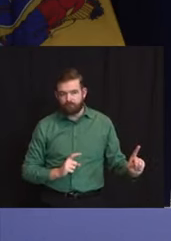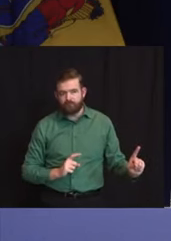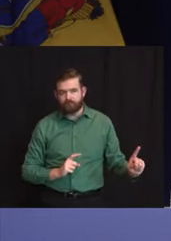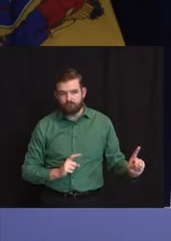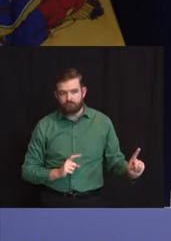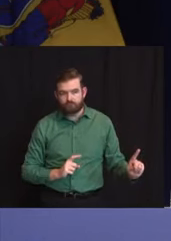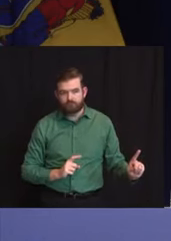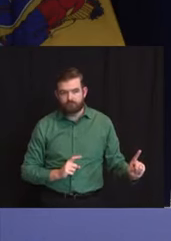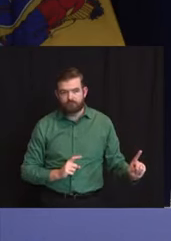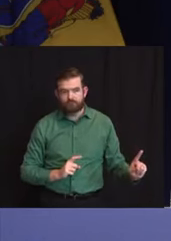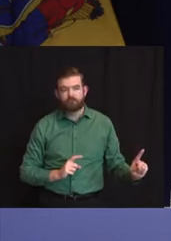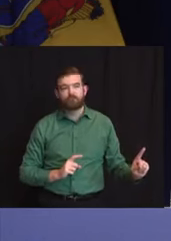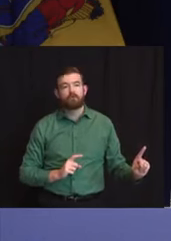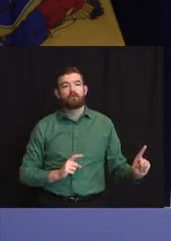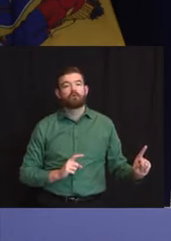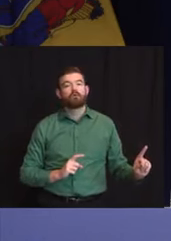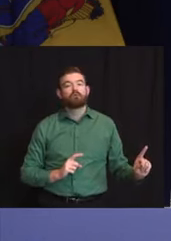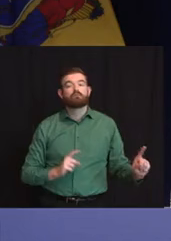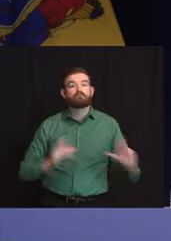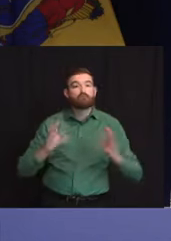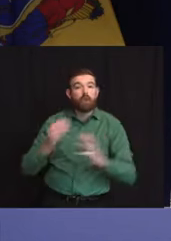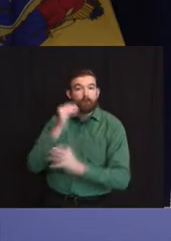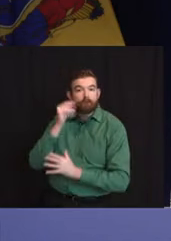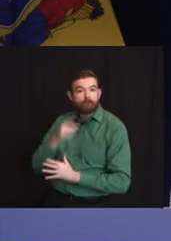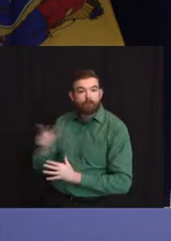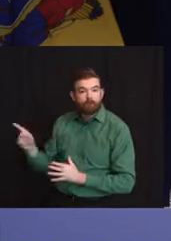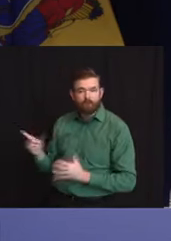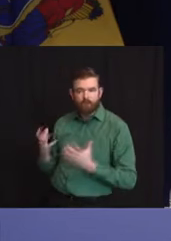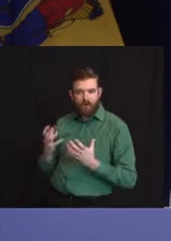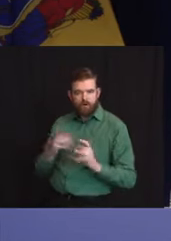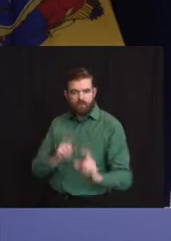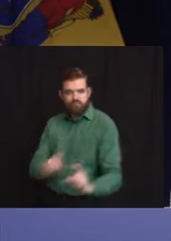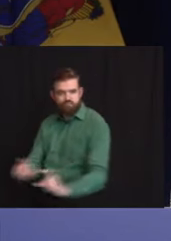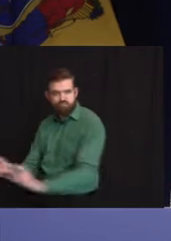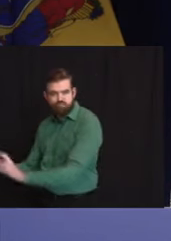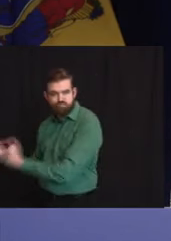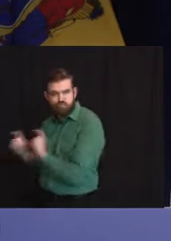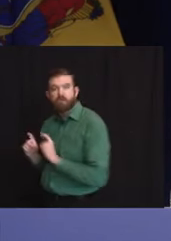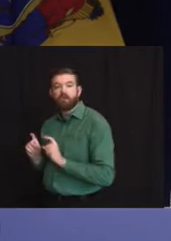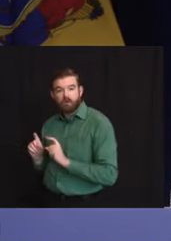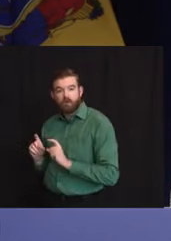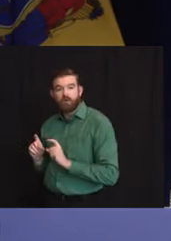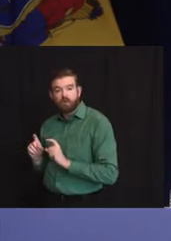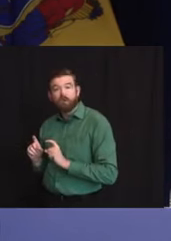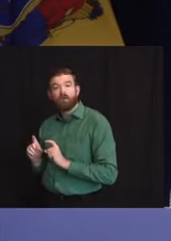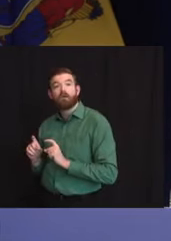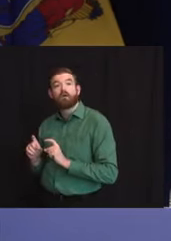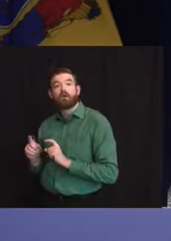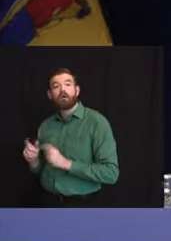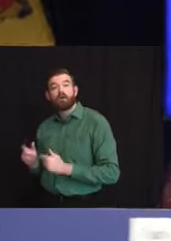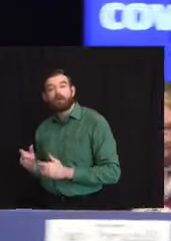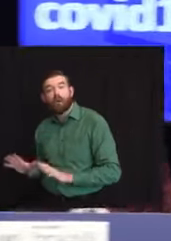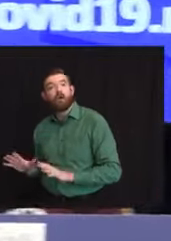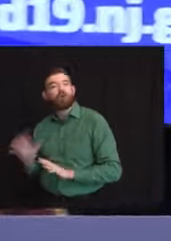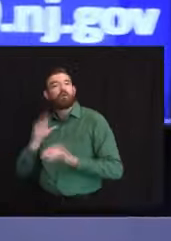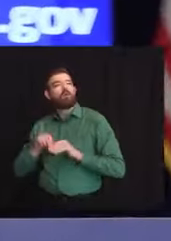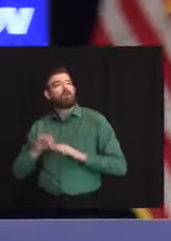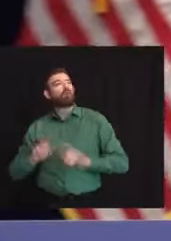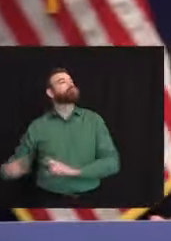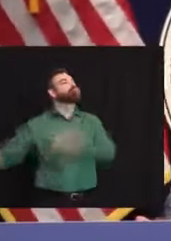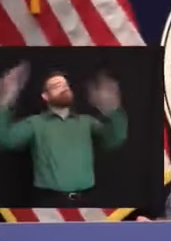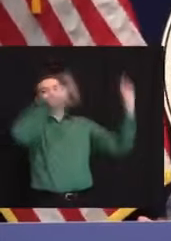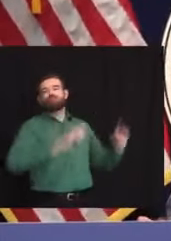and employees. Judy, just for clarification, DD is Developmentally disabled. Yes, I'm sorry. Folks, no, I just